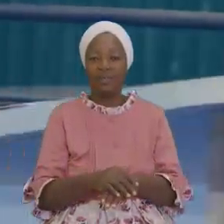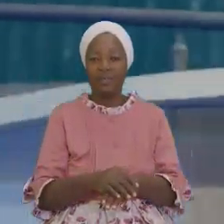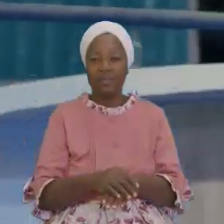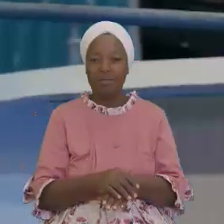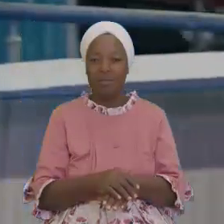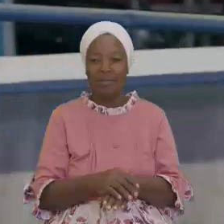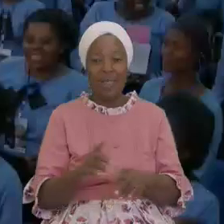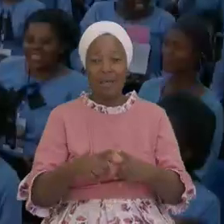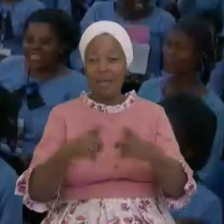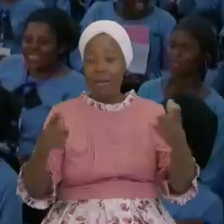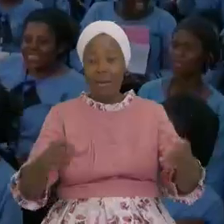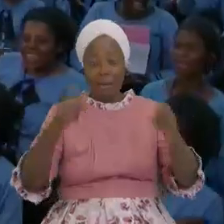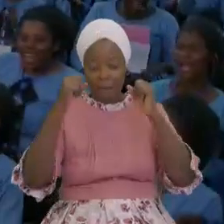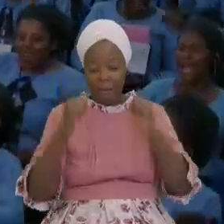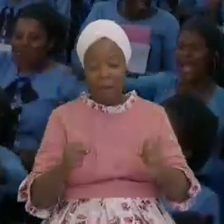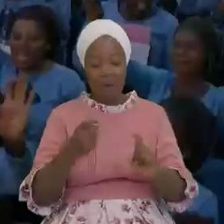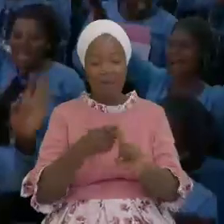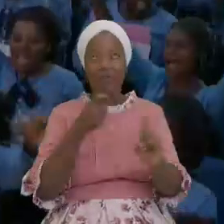Supernatural power from heaven